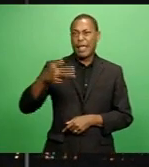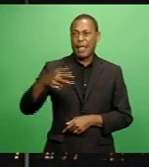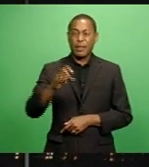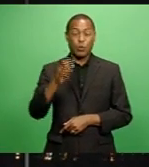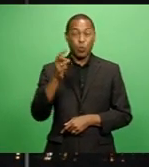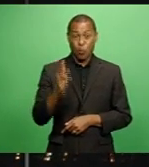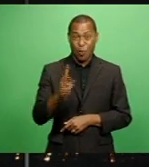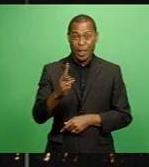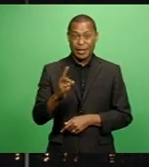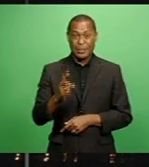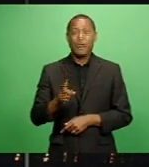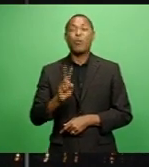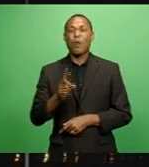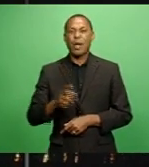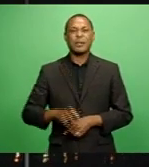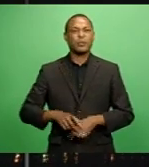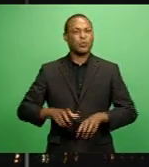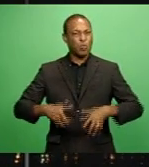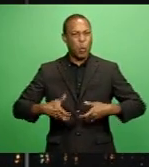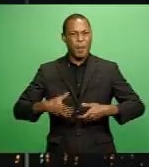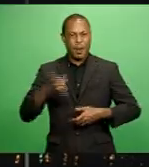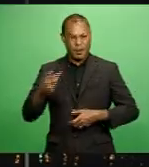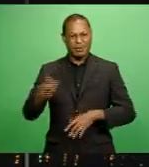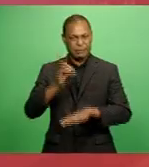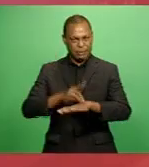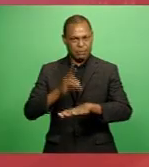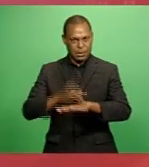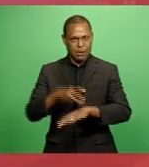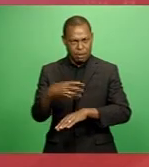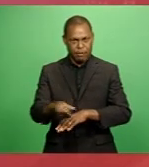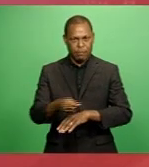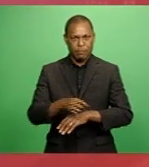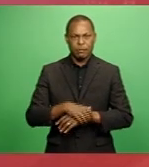the complainant was a person with a disability.